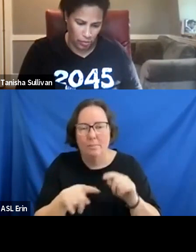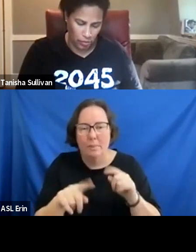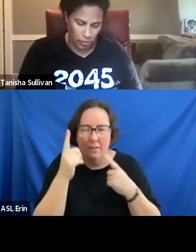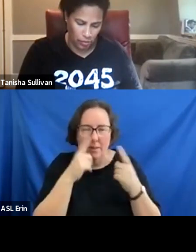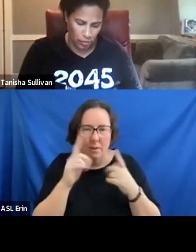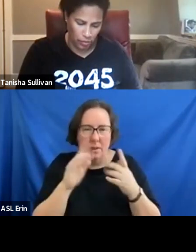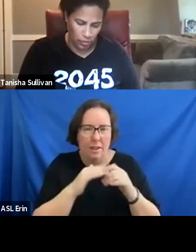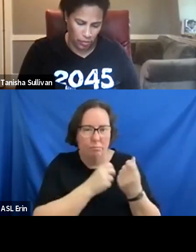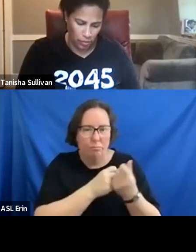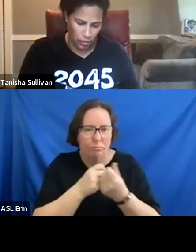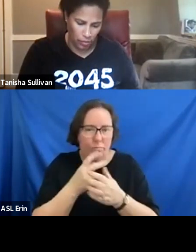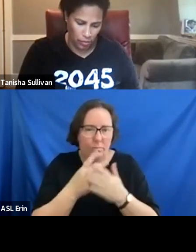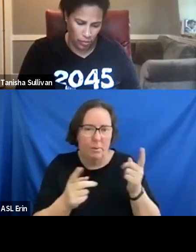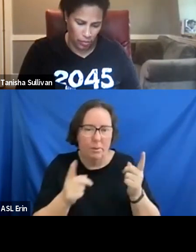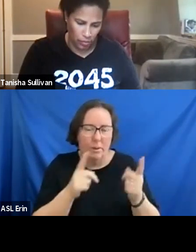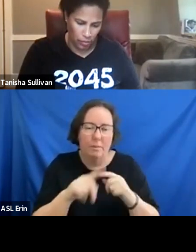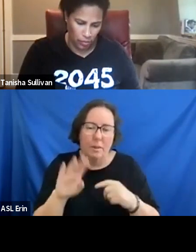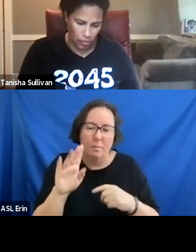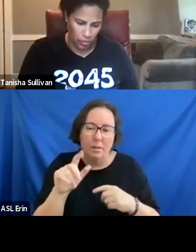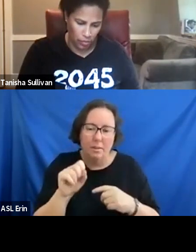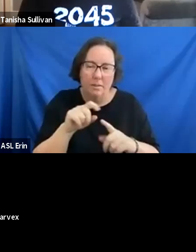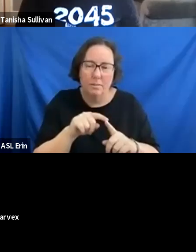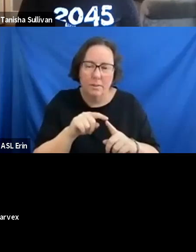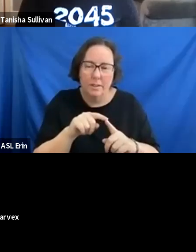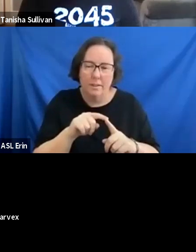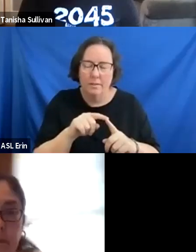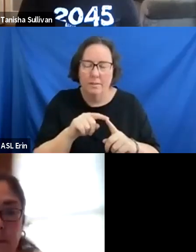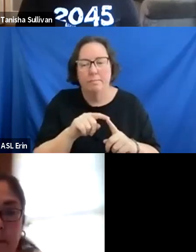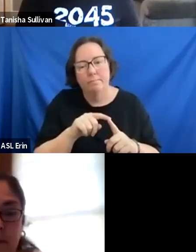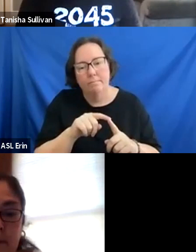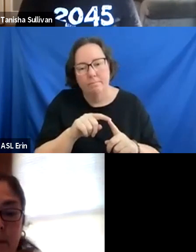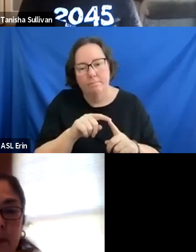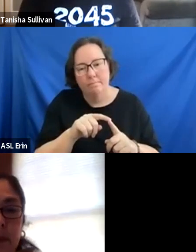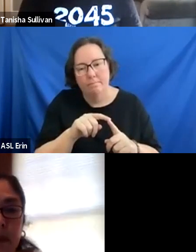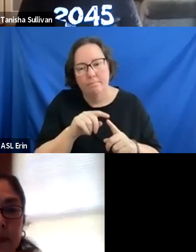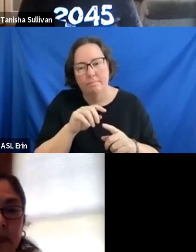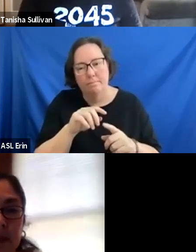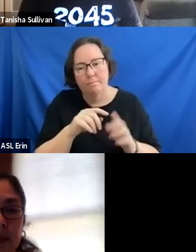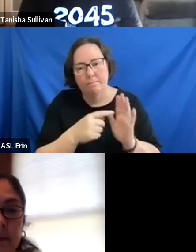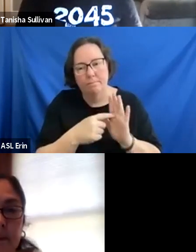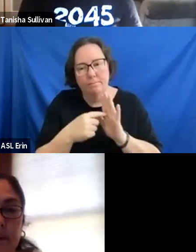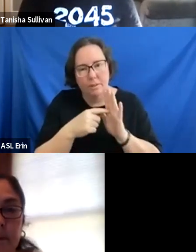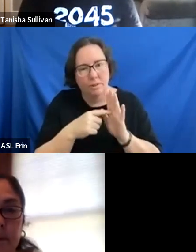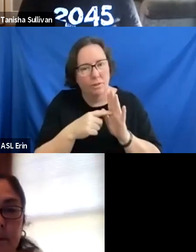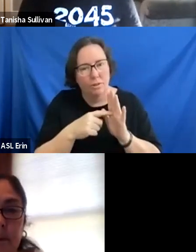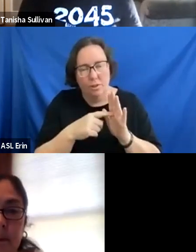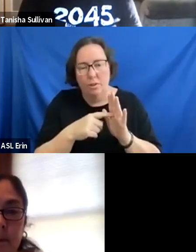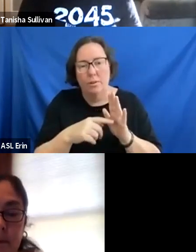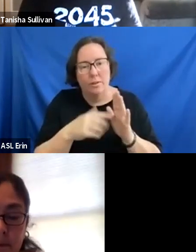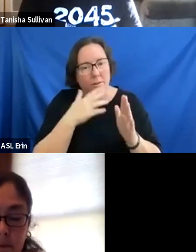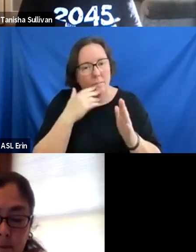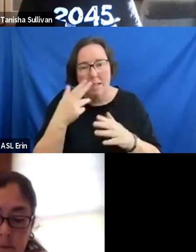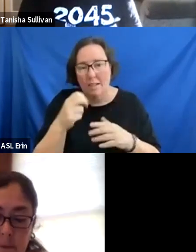going forward. And Boston Latin is, the latest news is showing as the best high school in